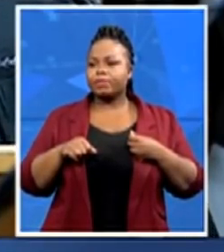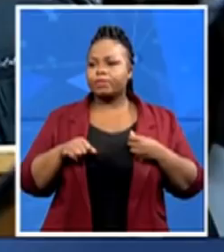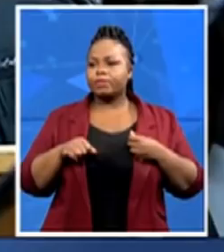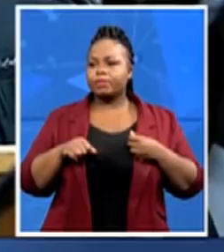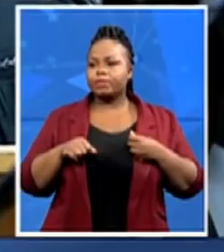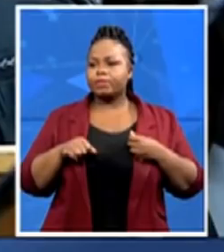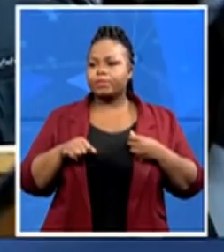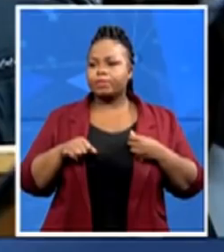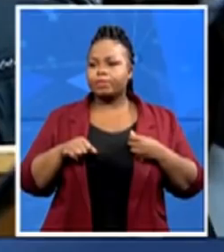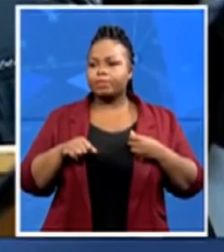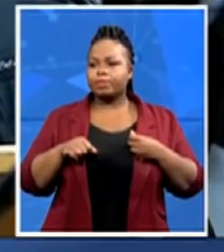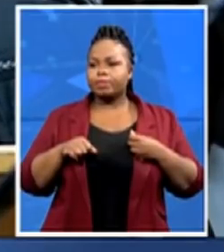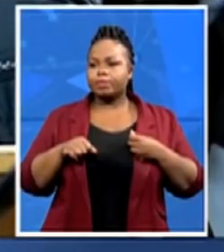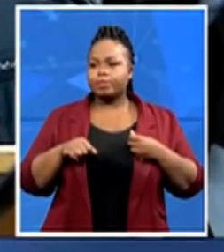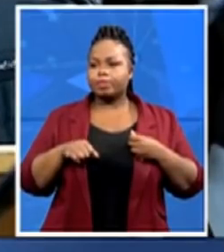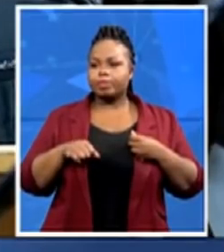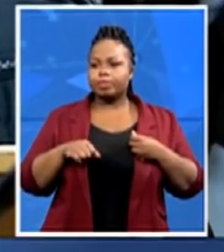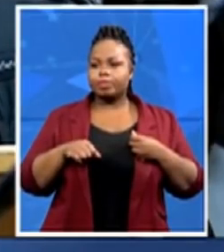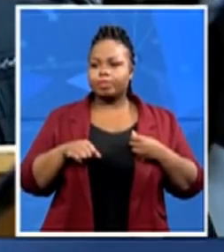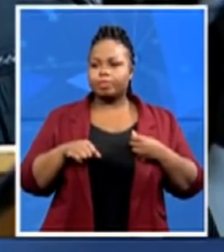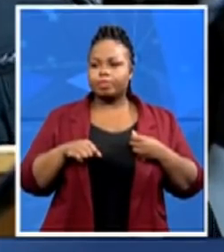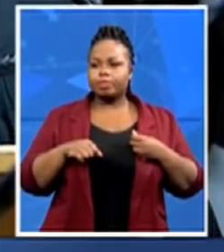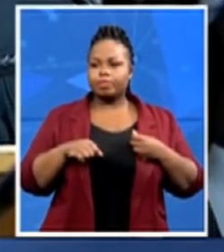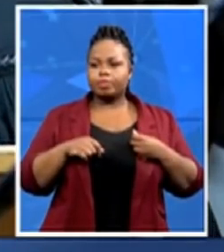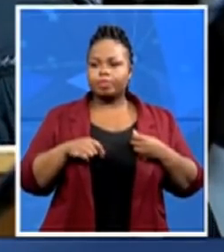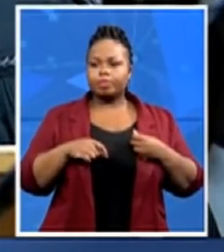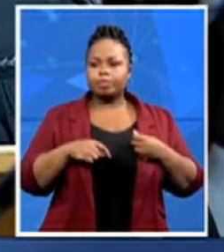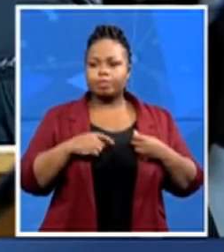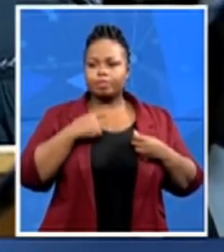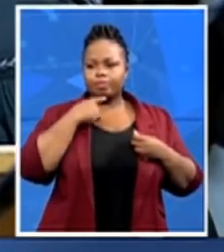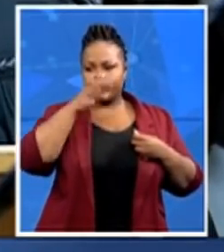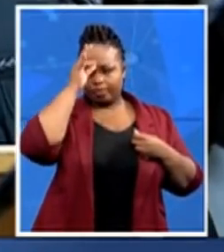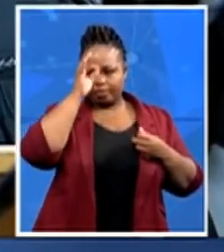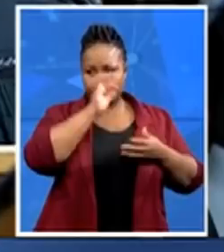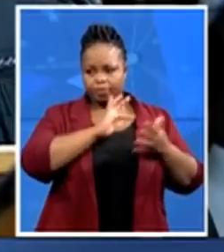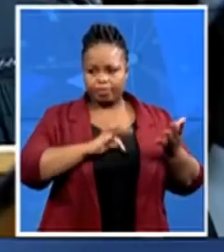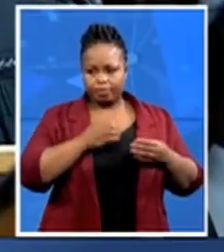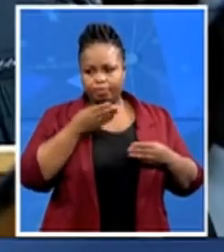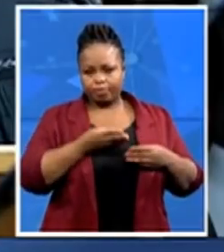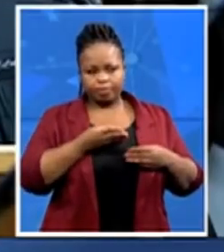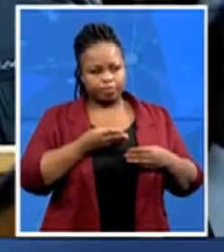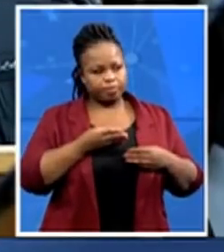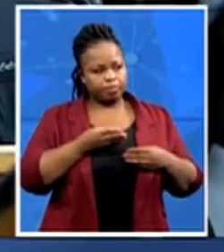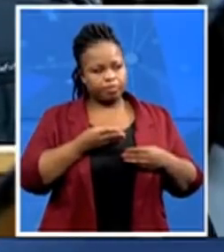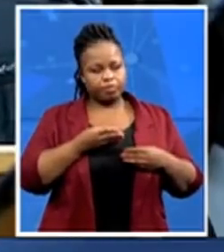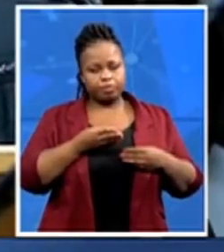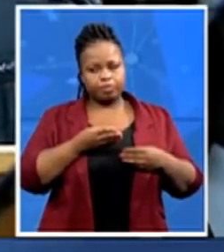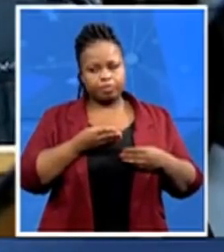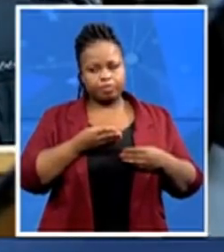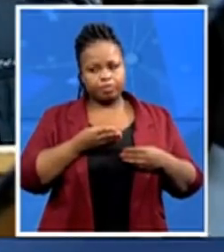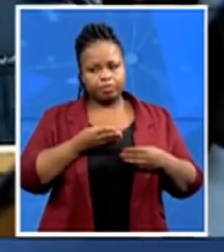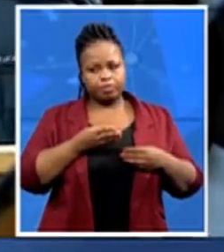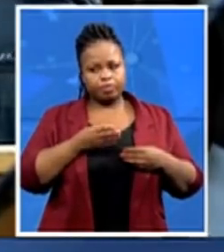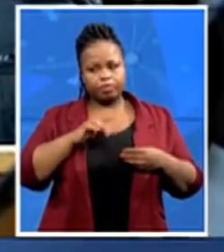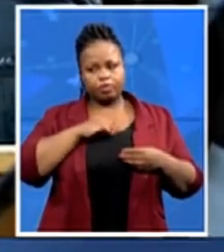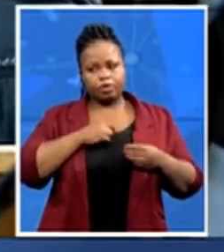Worship, the indictment is before Your Worship. It sets out exactly how the applicant is implicated in the